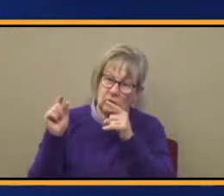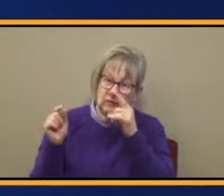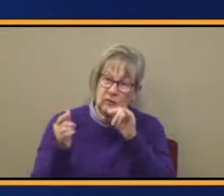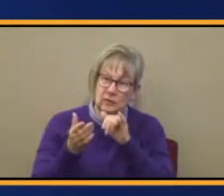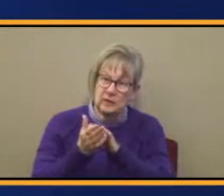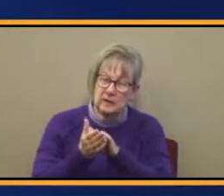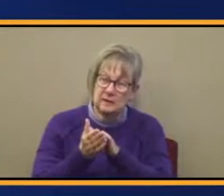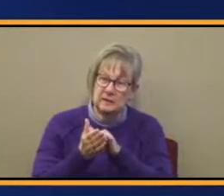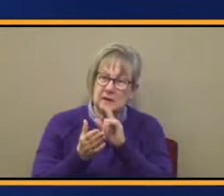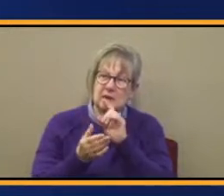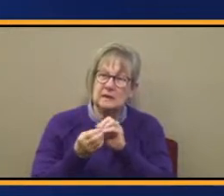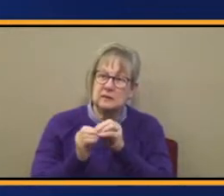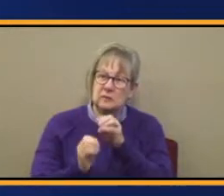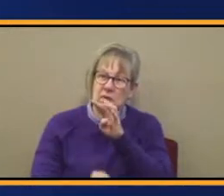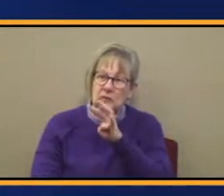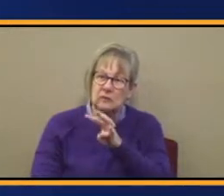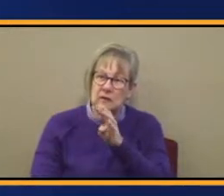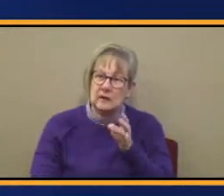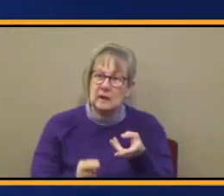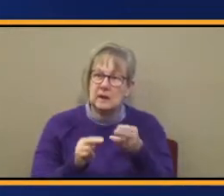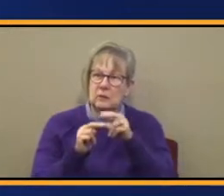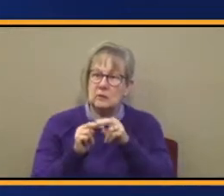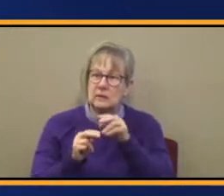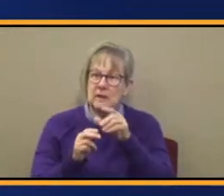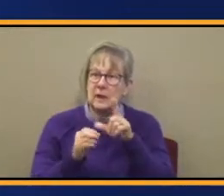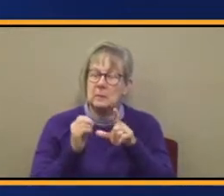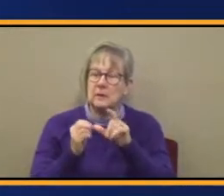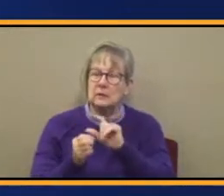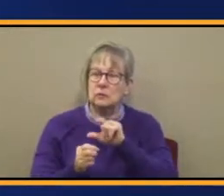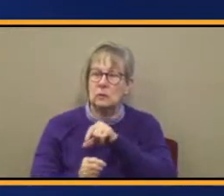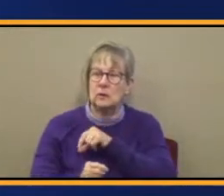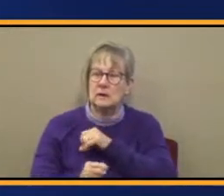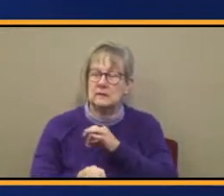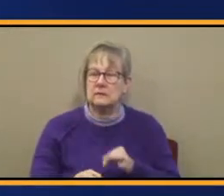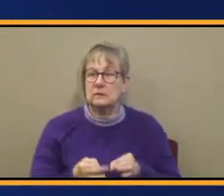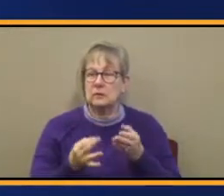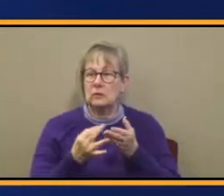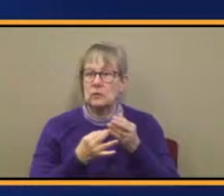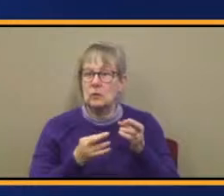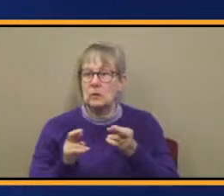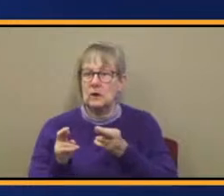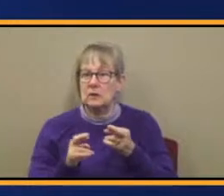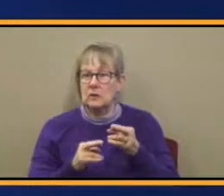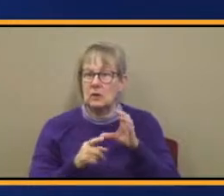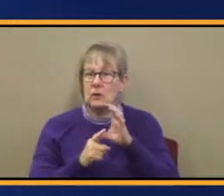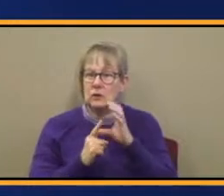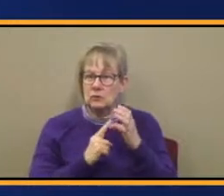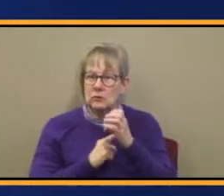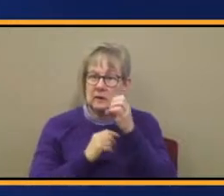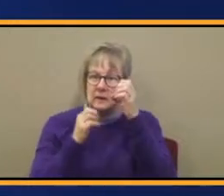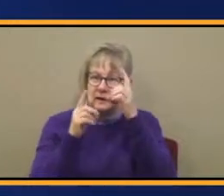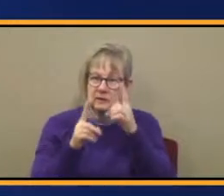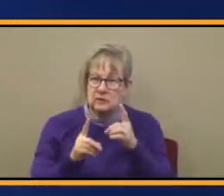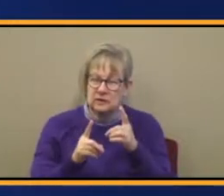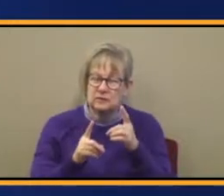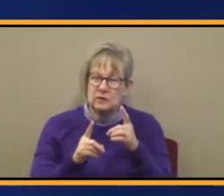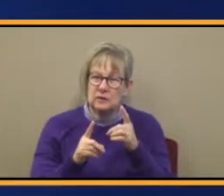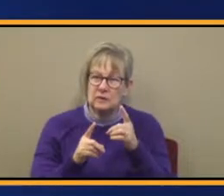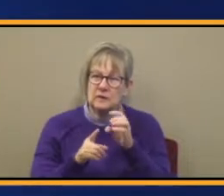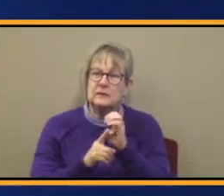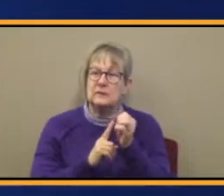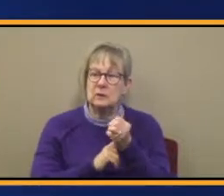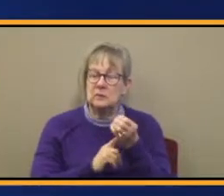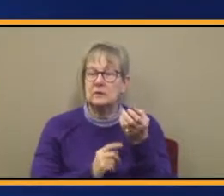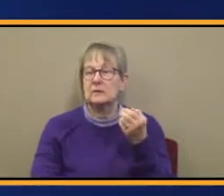is number 4, enhance El Paso's quality of life through recreational, cultural, and educational